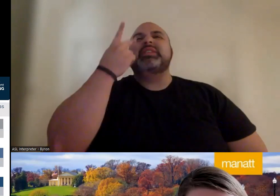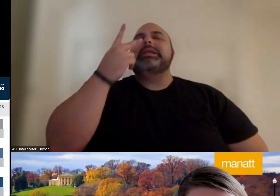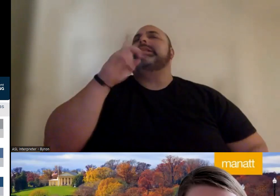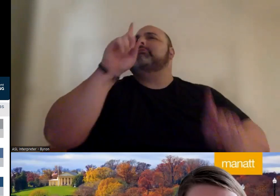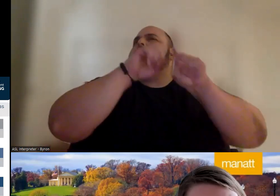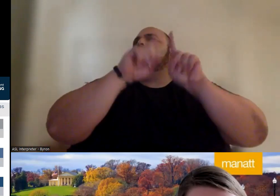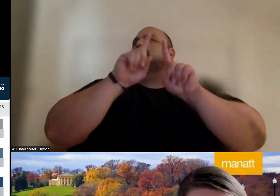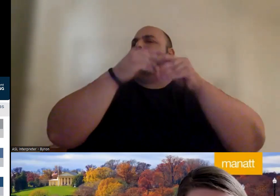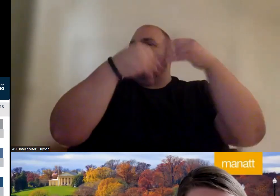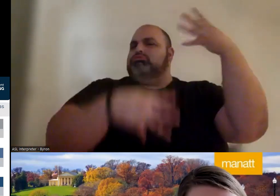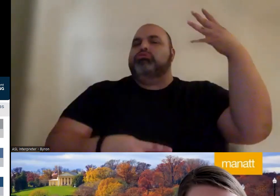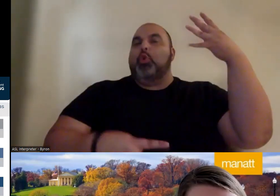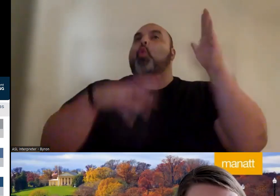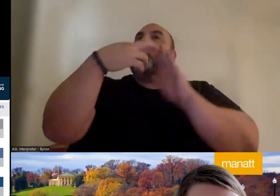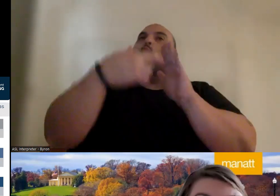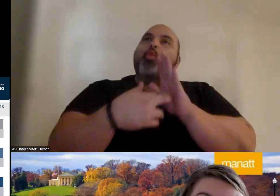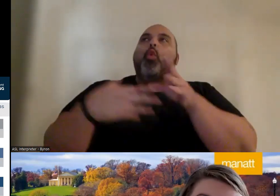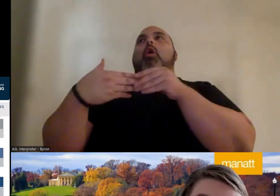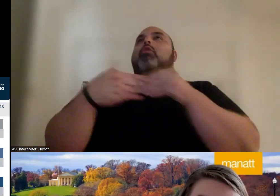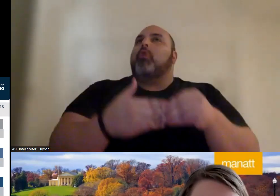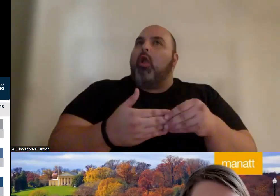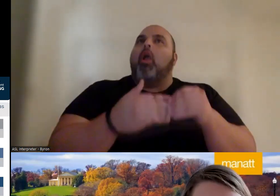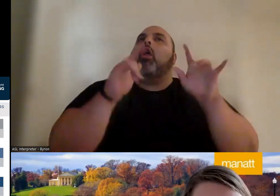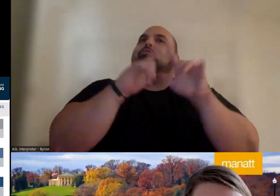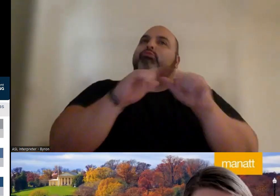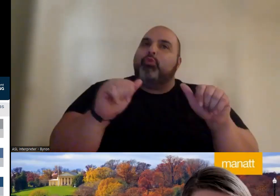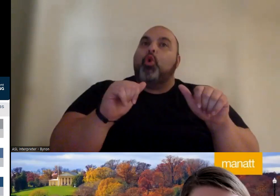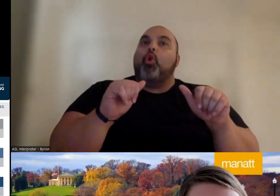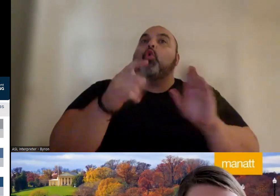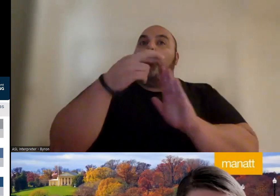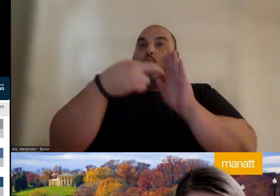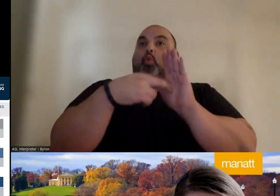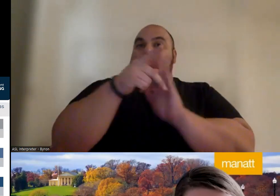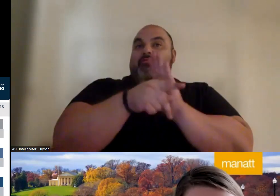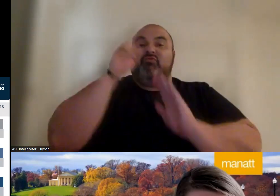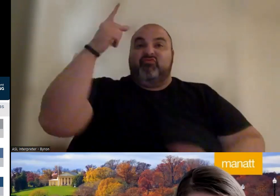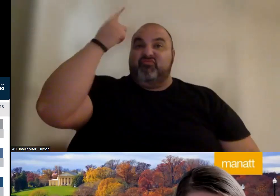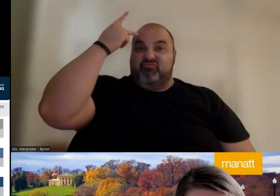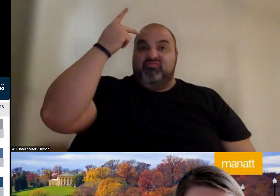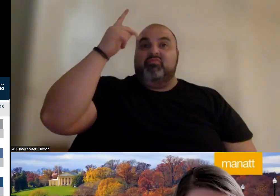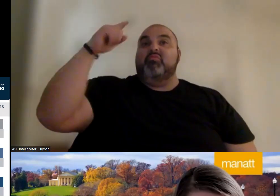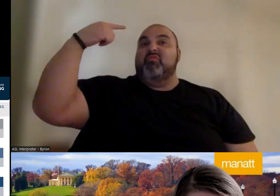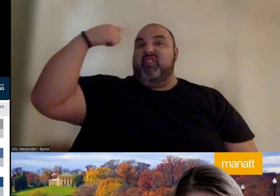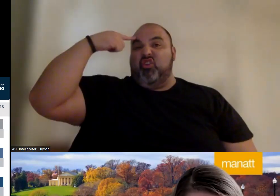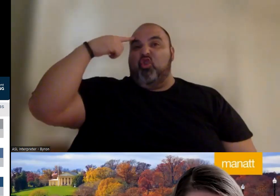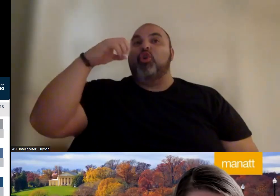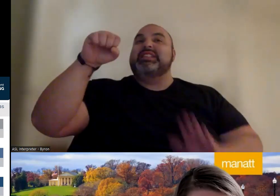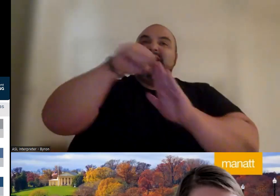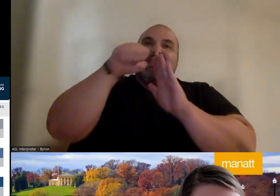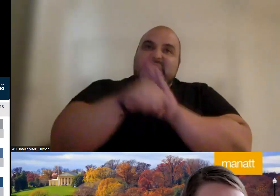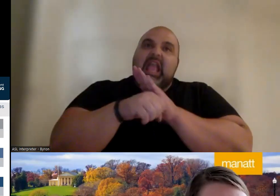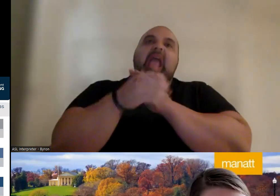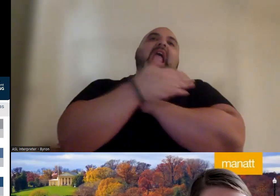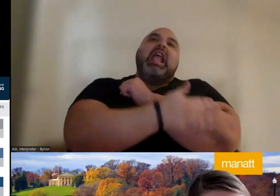regulations, and public health orders from federal to state to county down to the